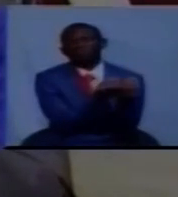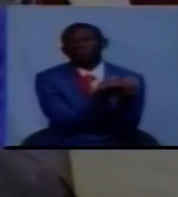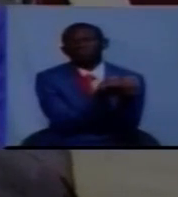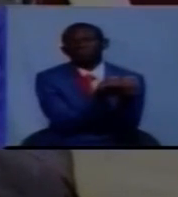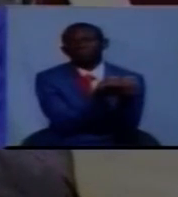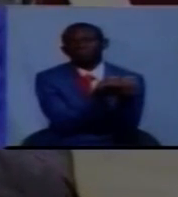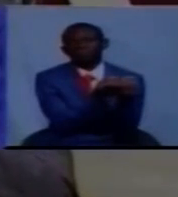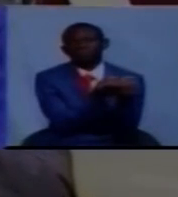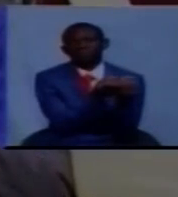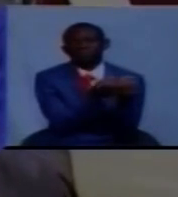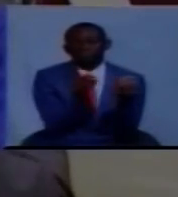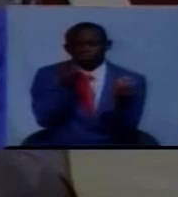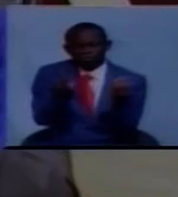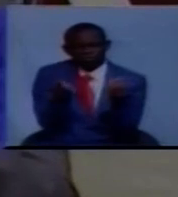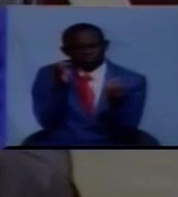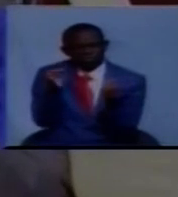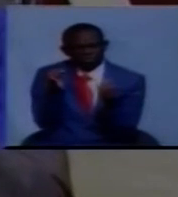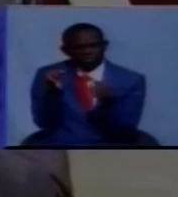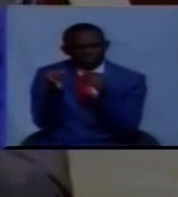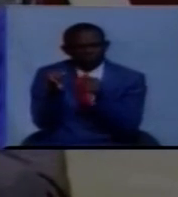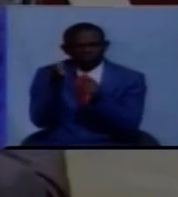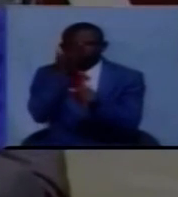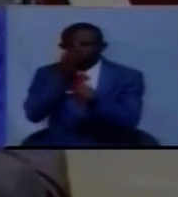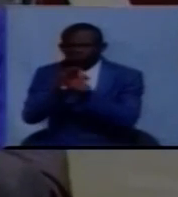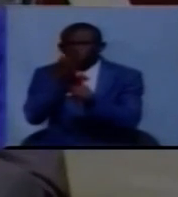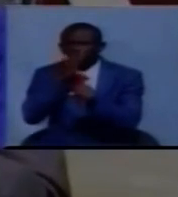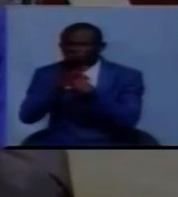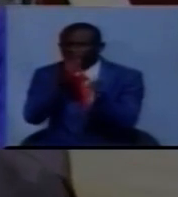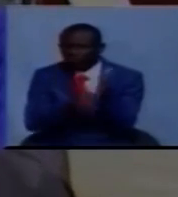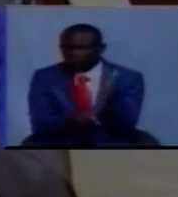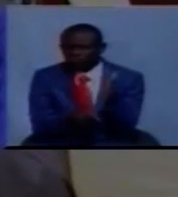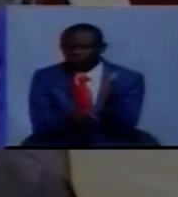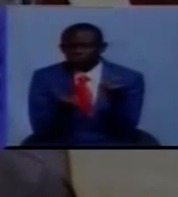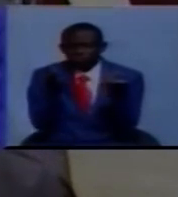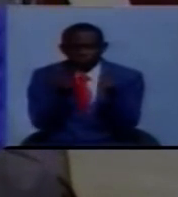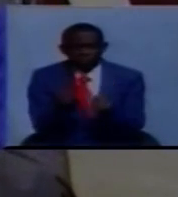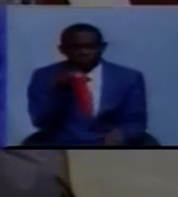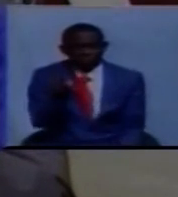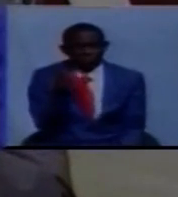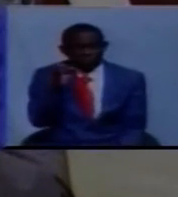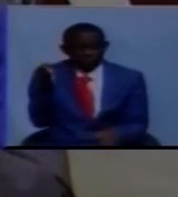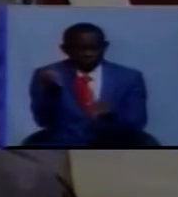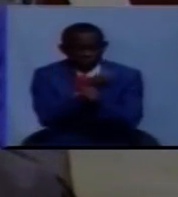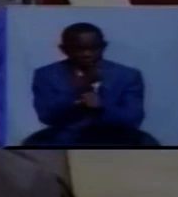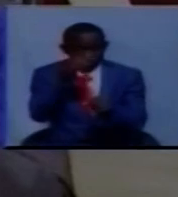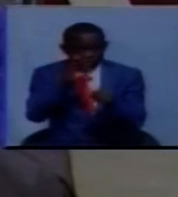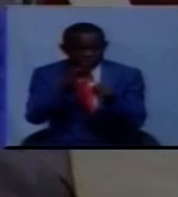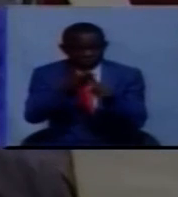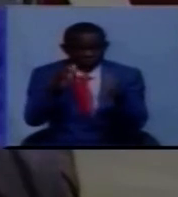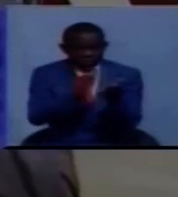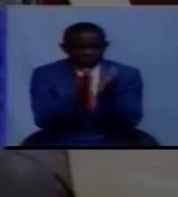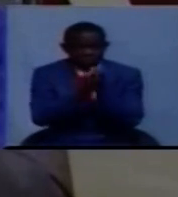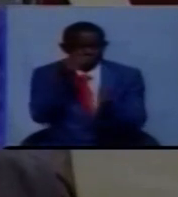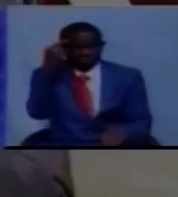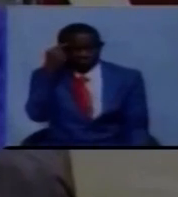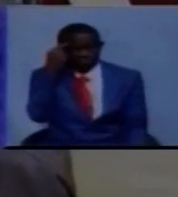look at the PF manifesto, we said immediately we get into government, we shall be able to make sure that we improve